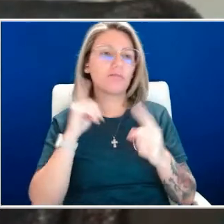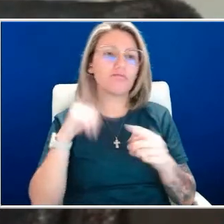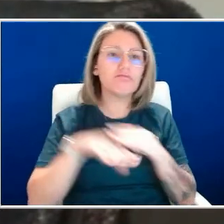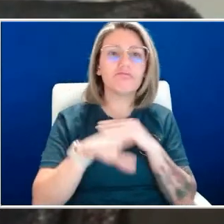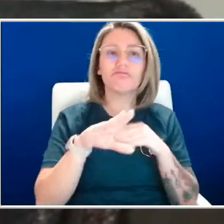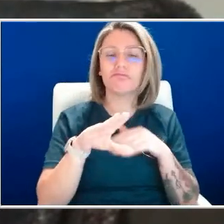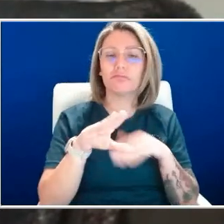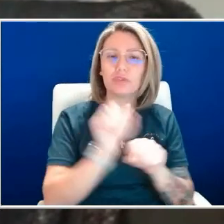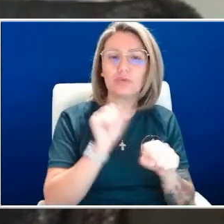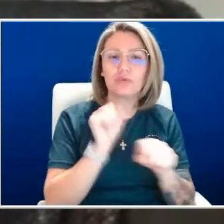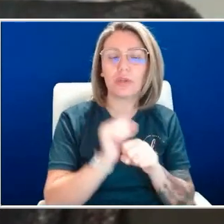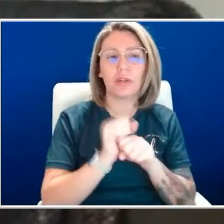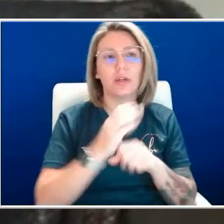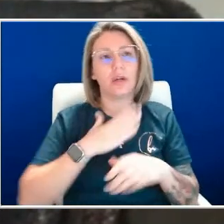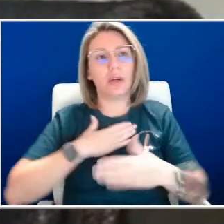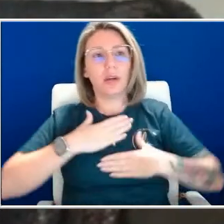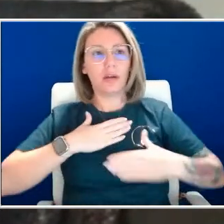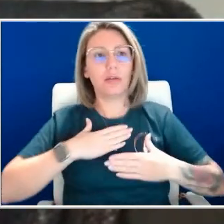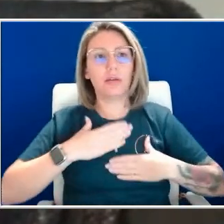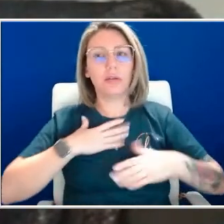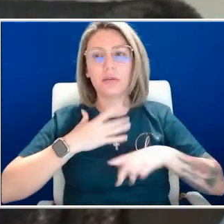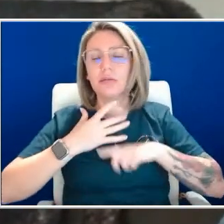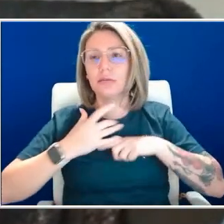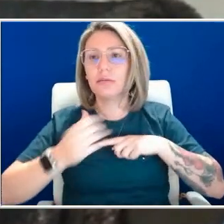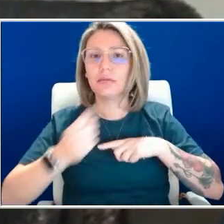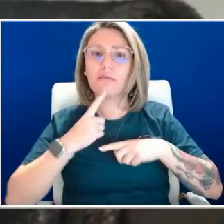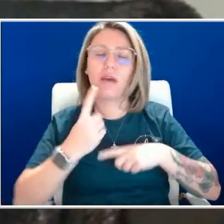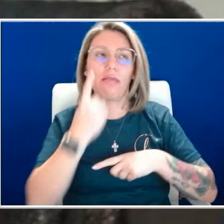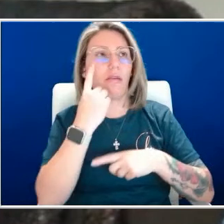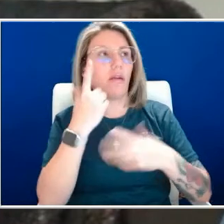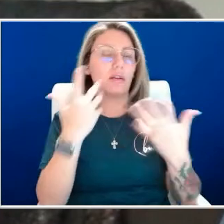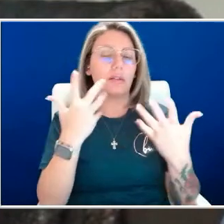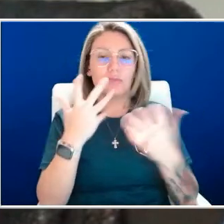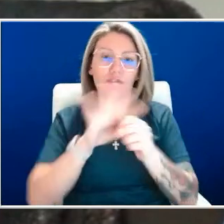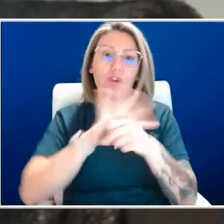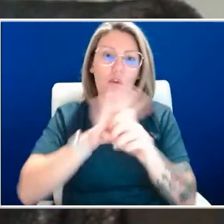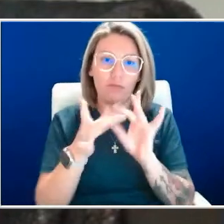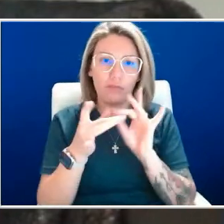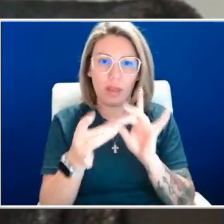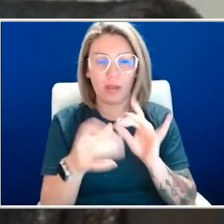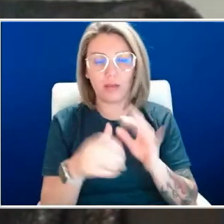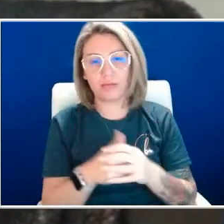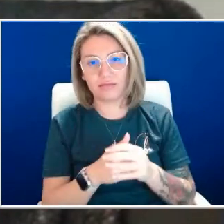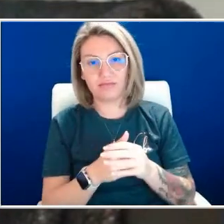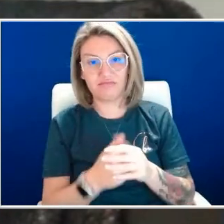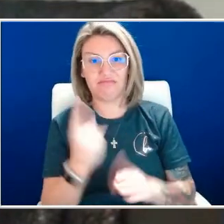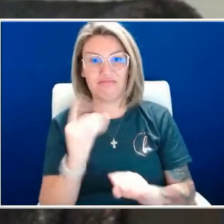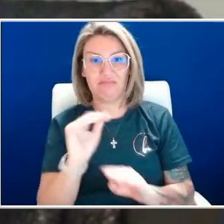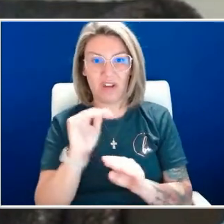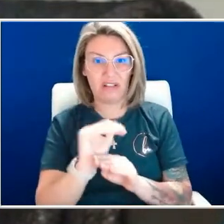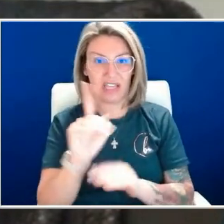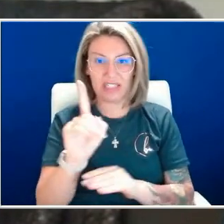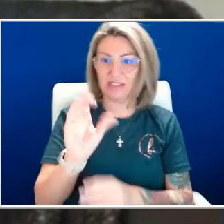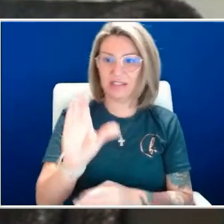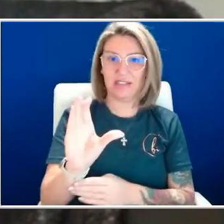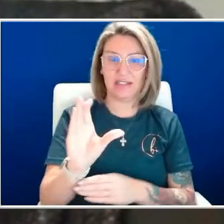I thought it was just getting over COVID. Well, one night in December, I was at